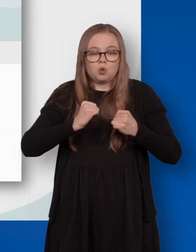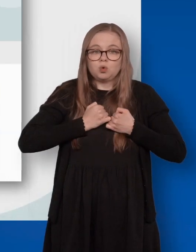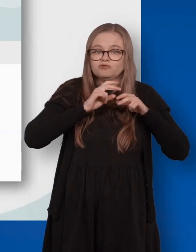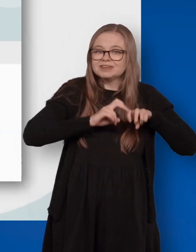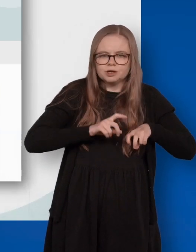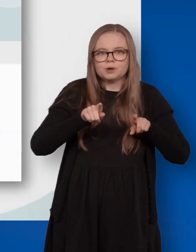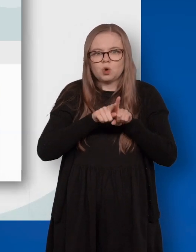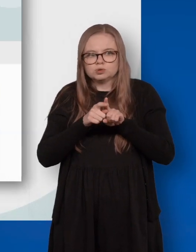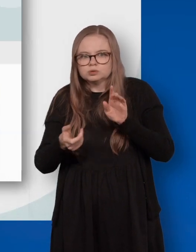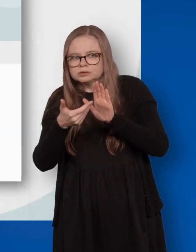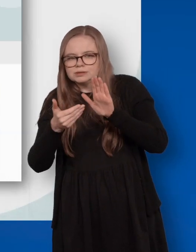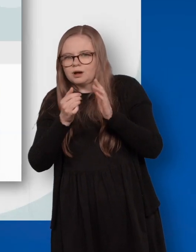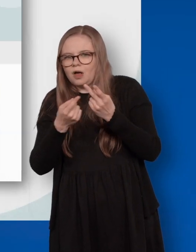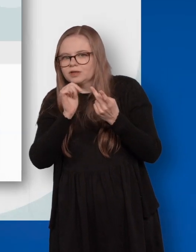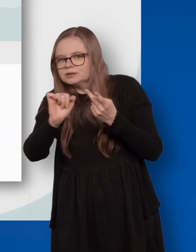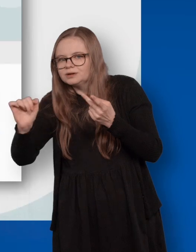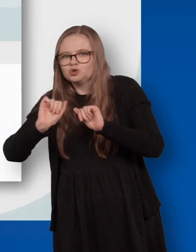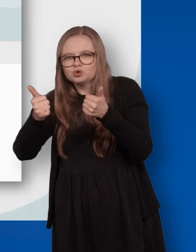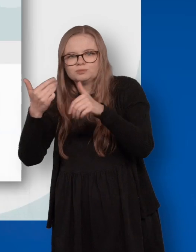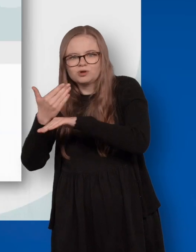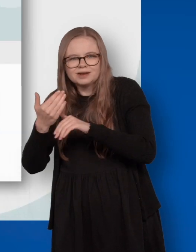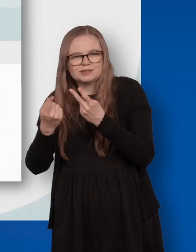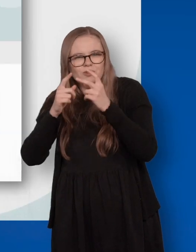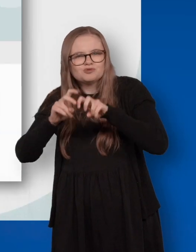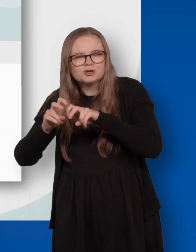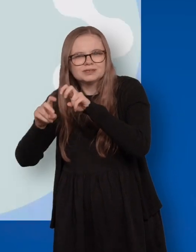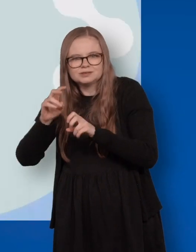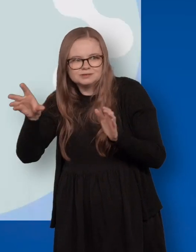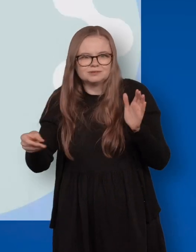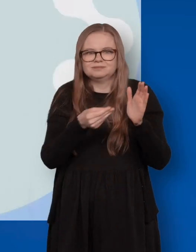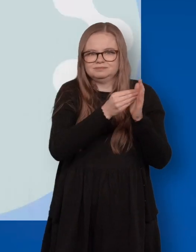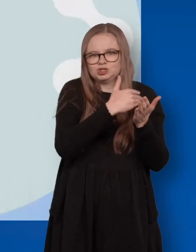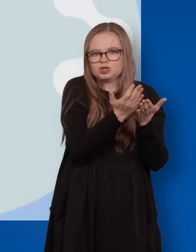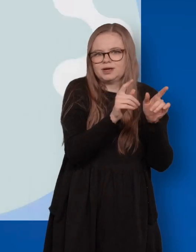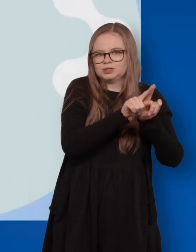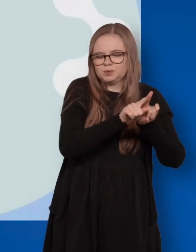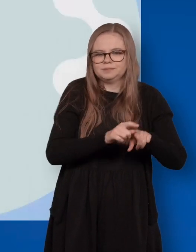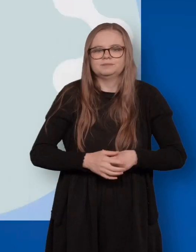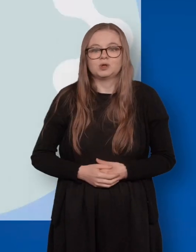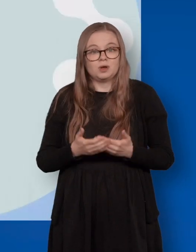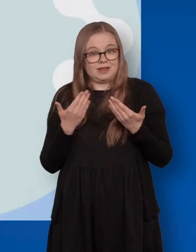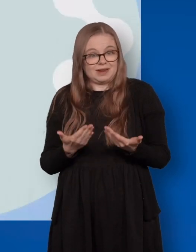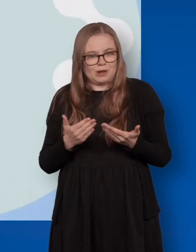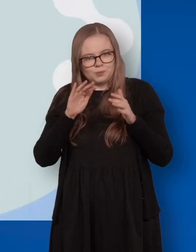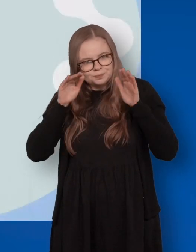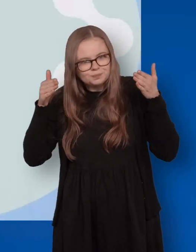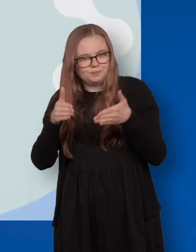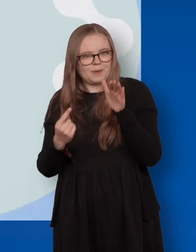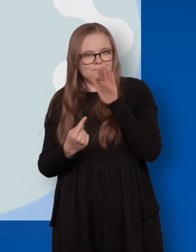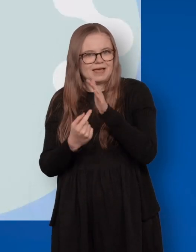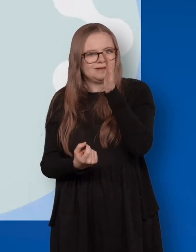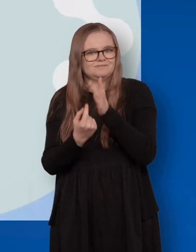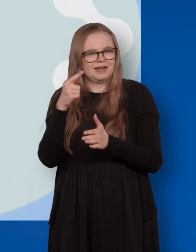also sharing other good practice and research conducted by other researchers. And now to today's main event,